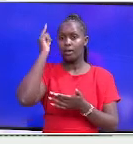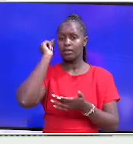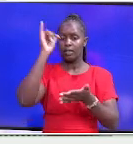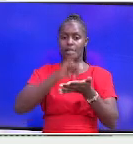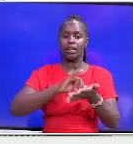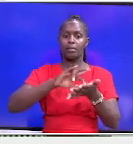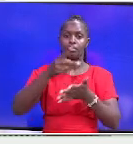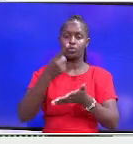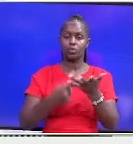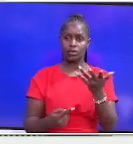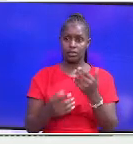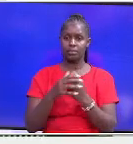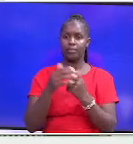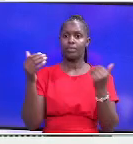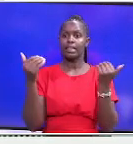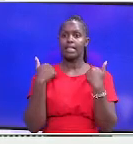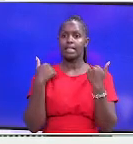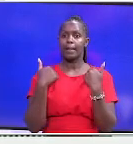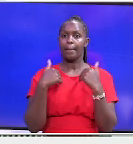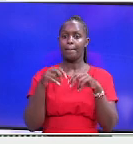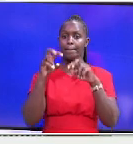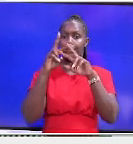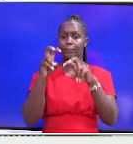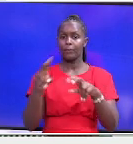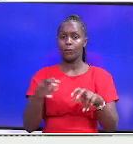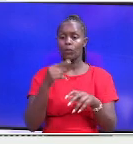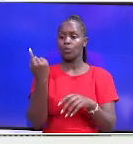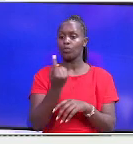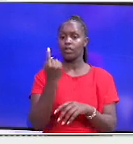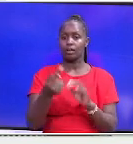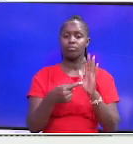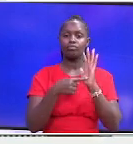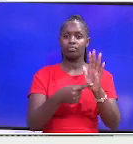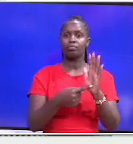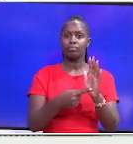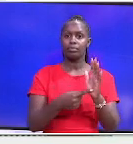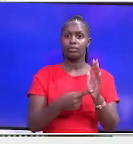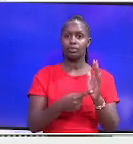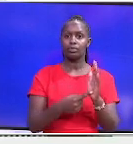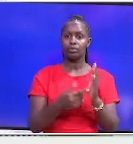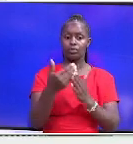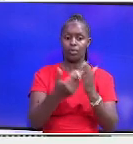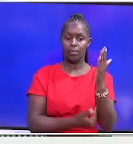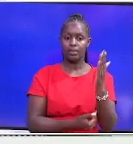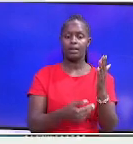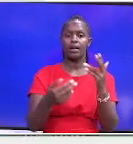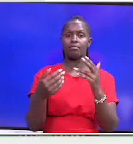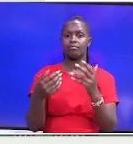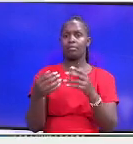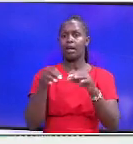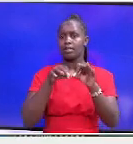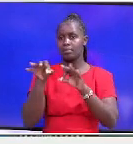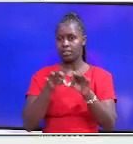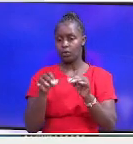chair, as a survey will just do comparison of the documents. Documents speaks to themselves. It's boundary to boundary